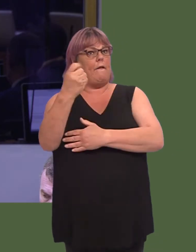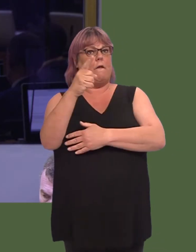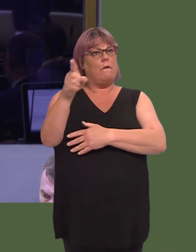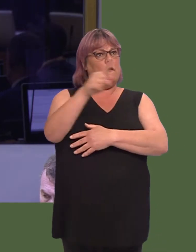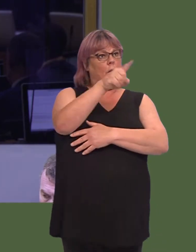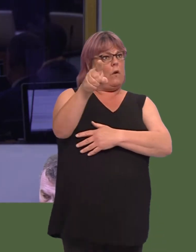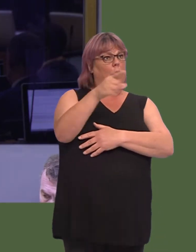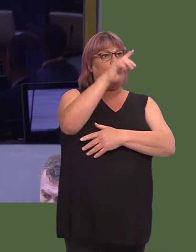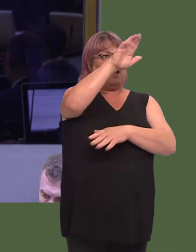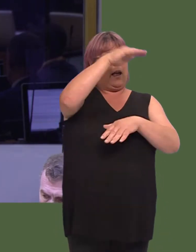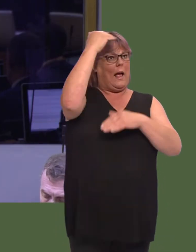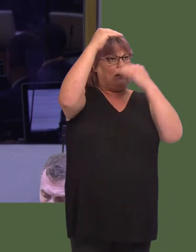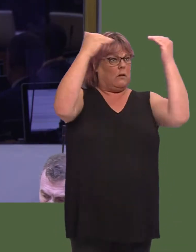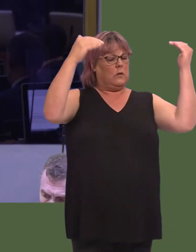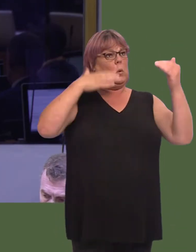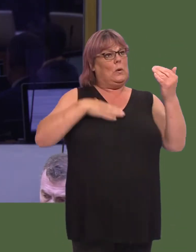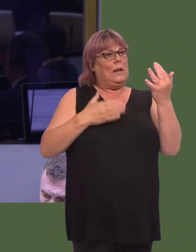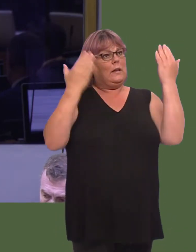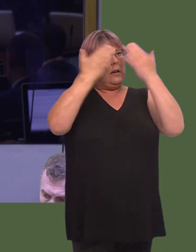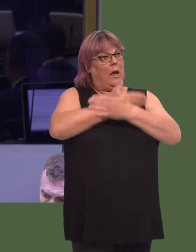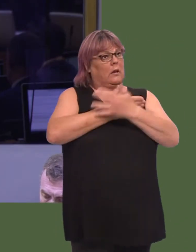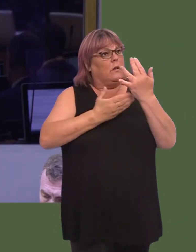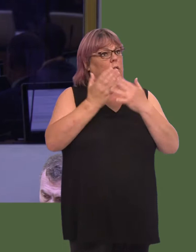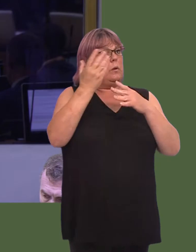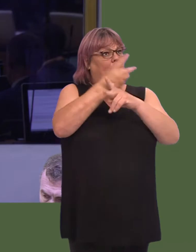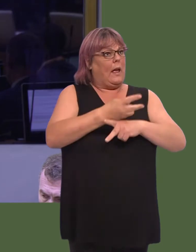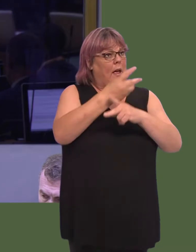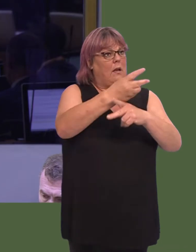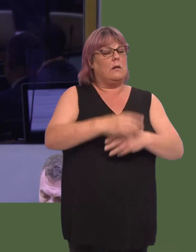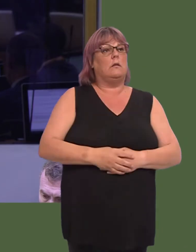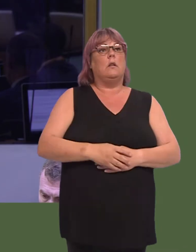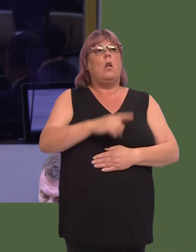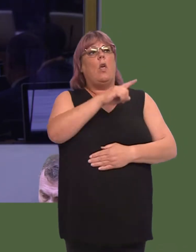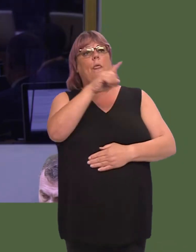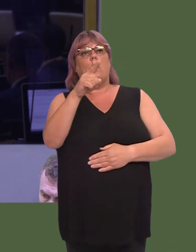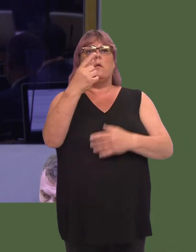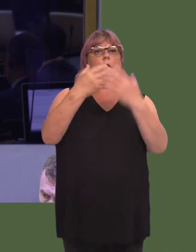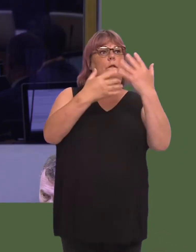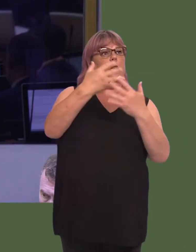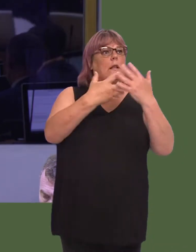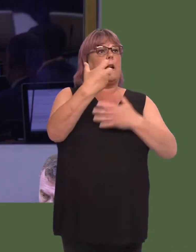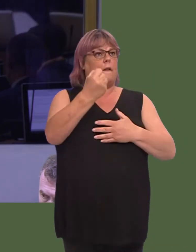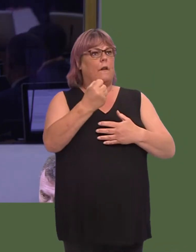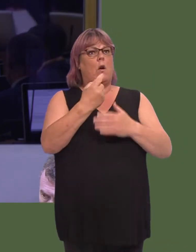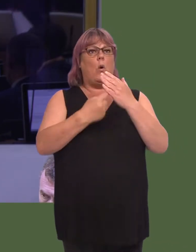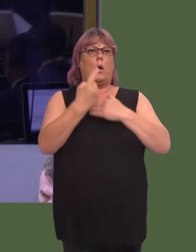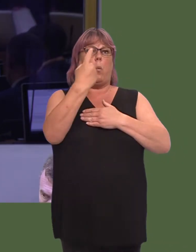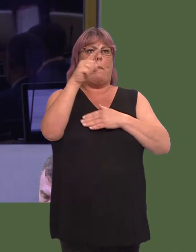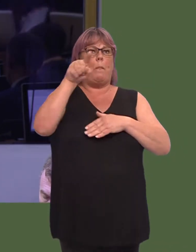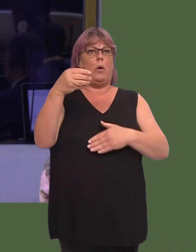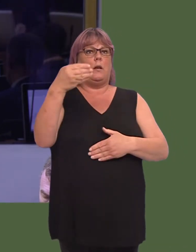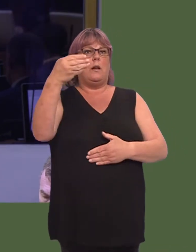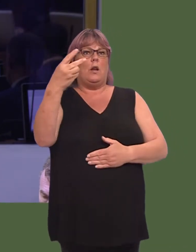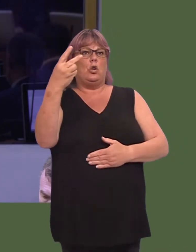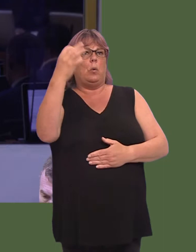figures in terms of the number of adults receiving nighttime domiciliary care. Of those local authorities that could provide figures, we know that